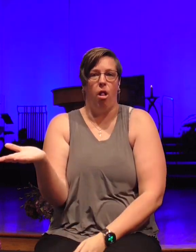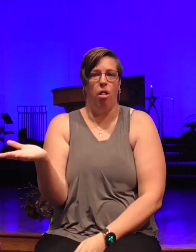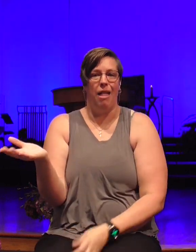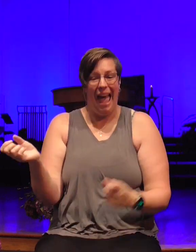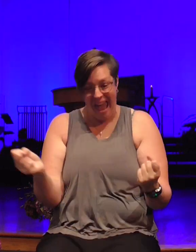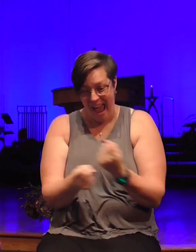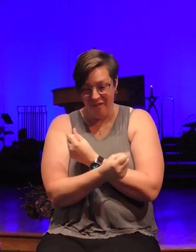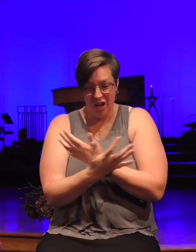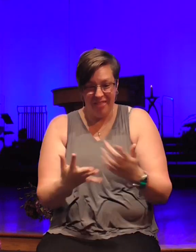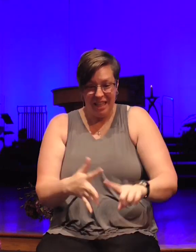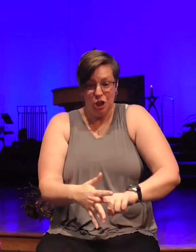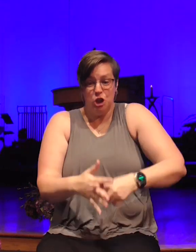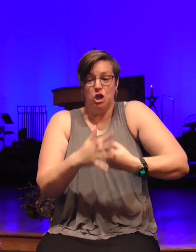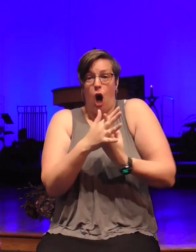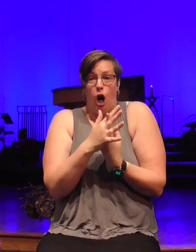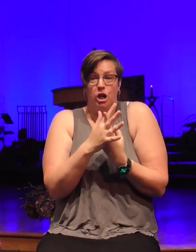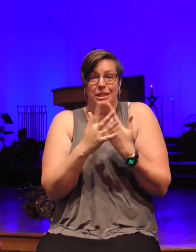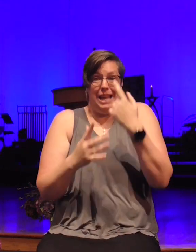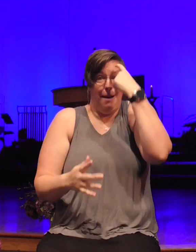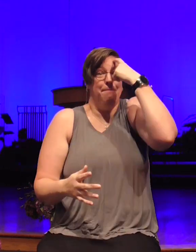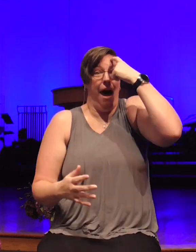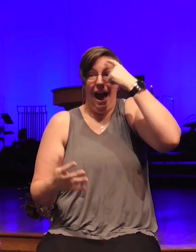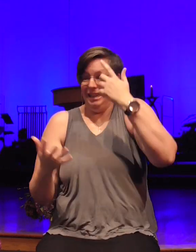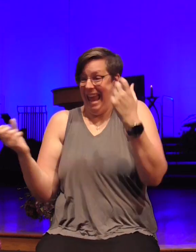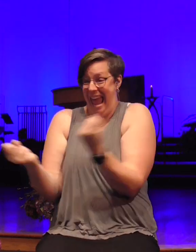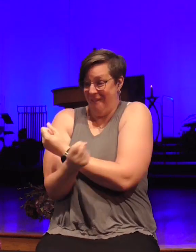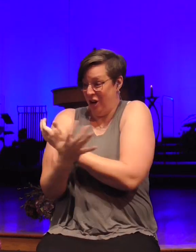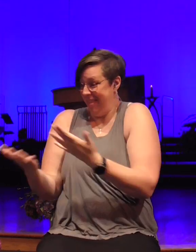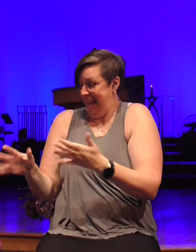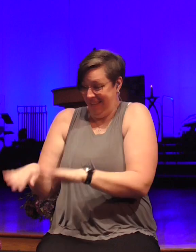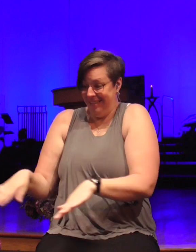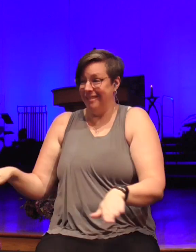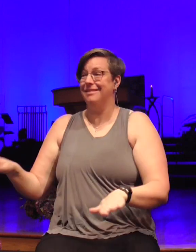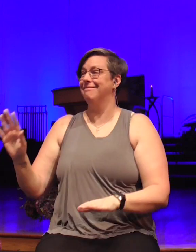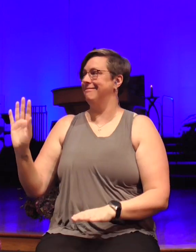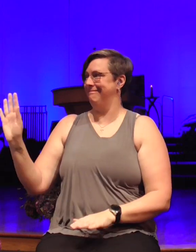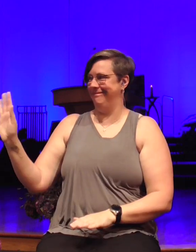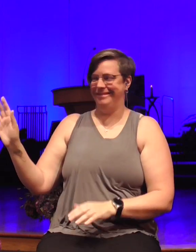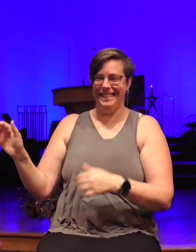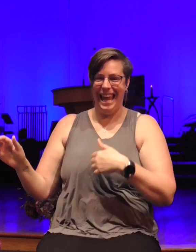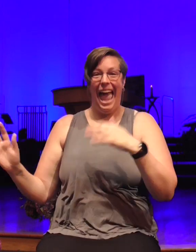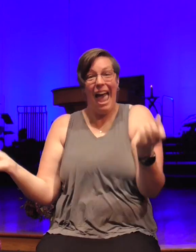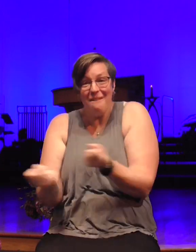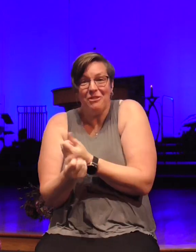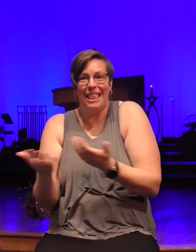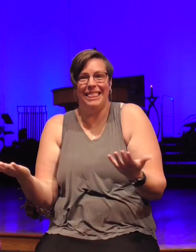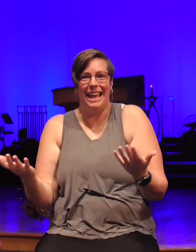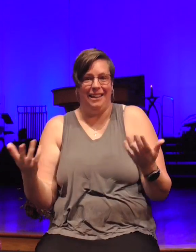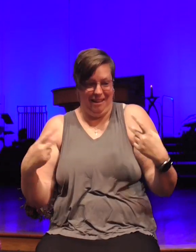This stage, this plant, Katy, me. Hi, Katy.